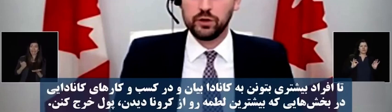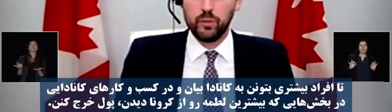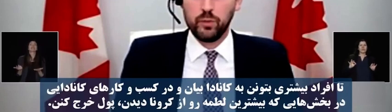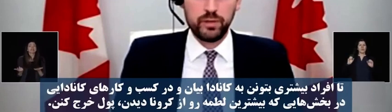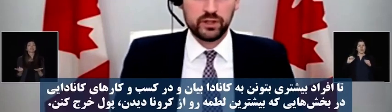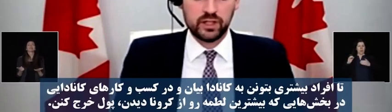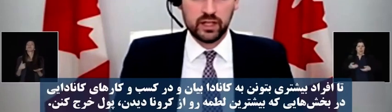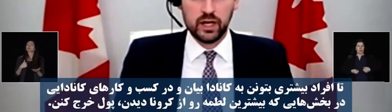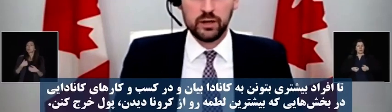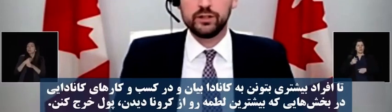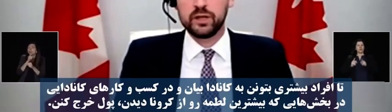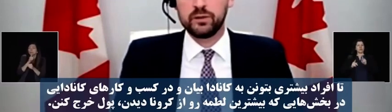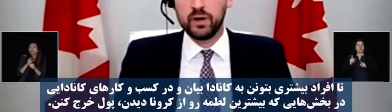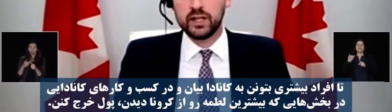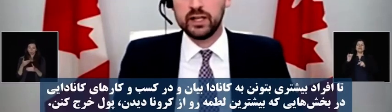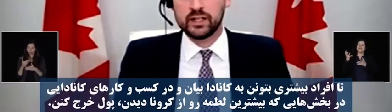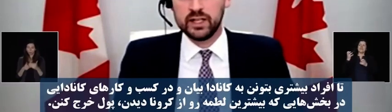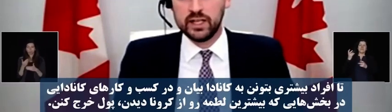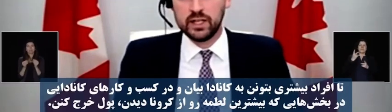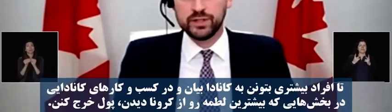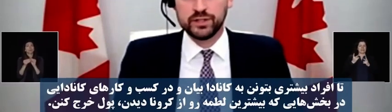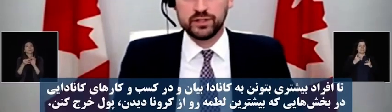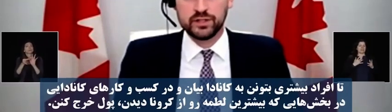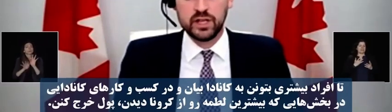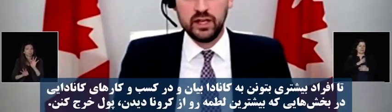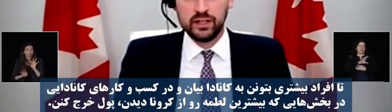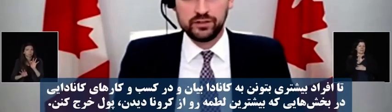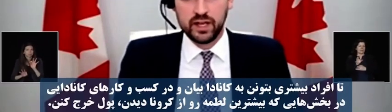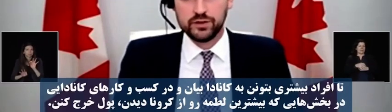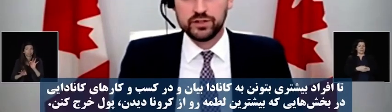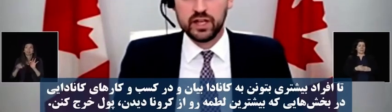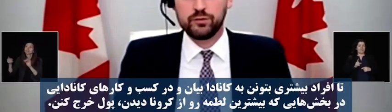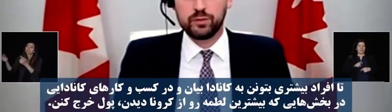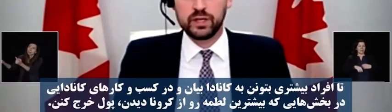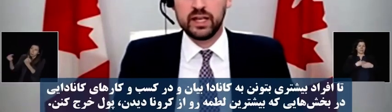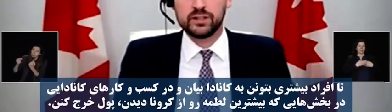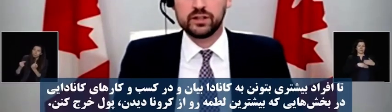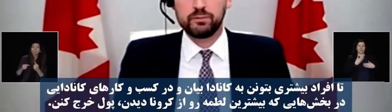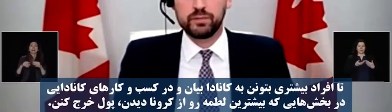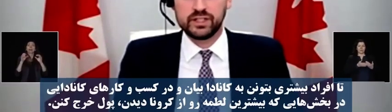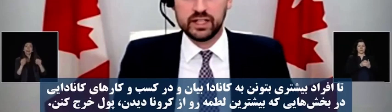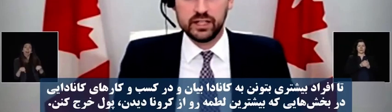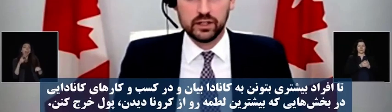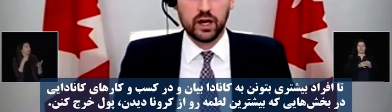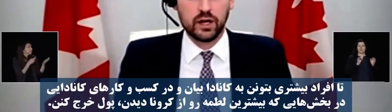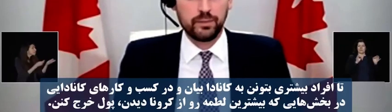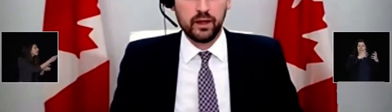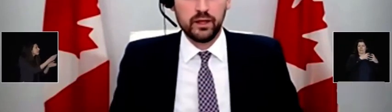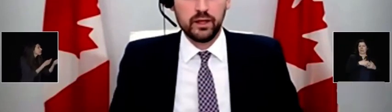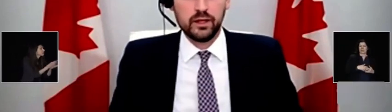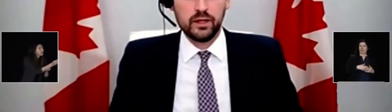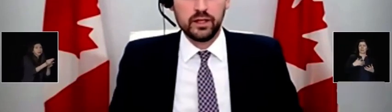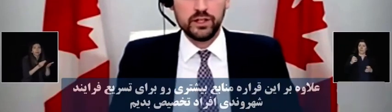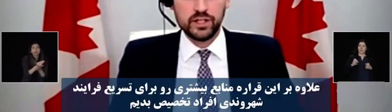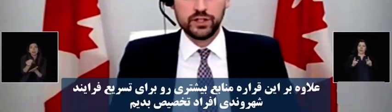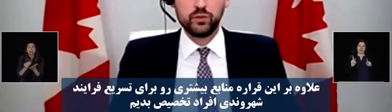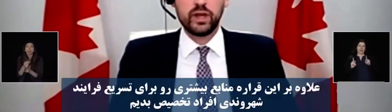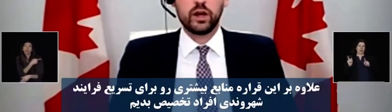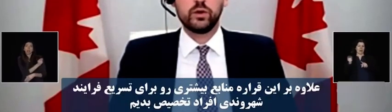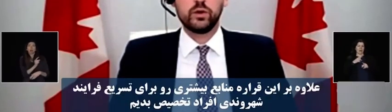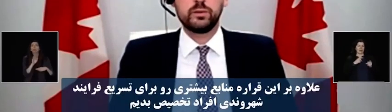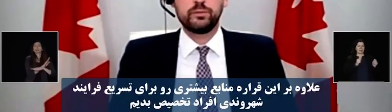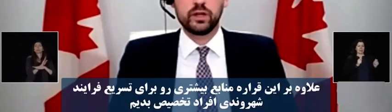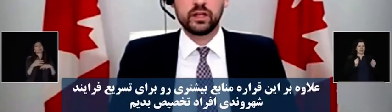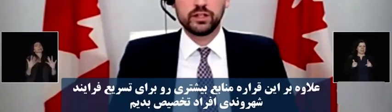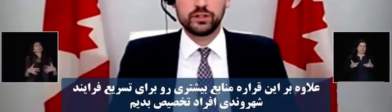so more people can come and spend money in Canadian businesses in sectors that have been hit particularly hard. In addition,